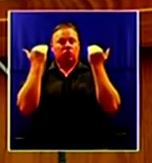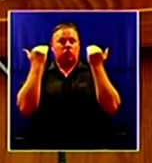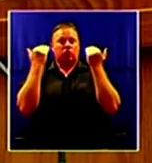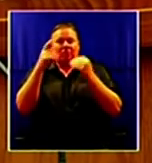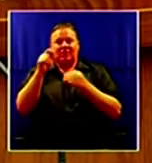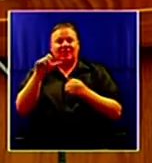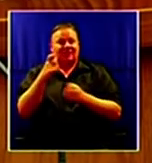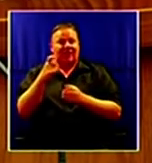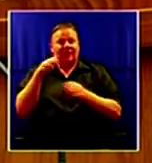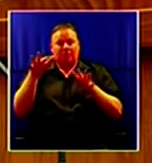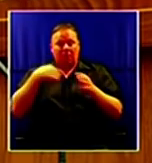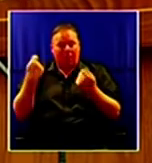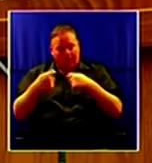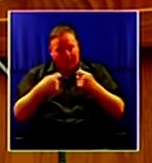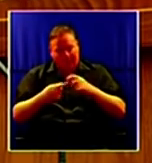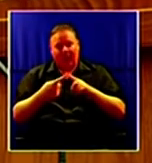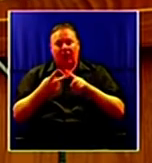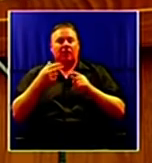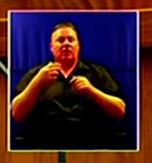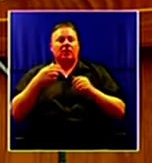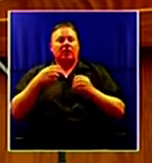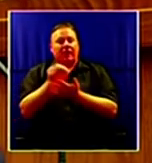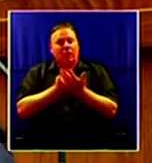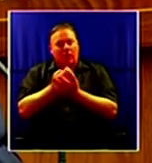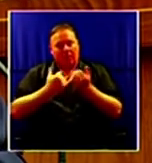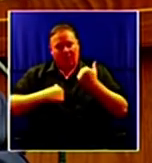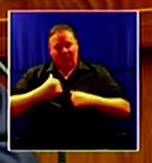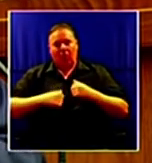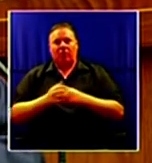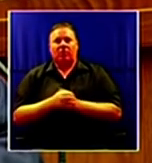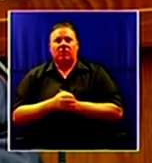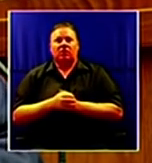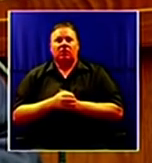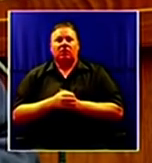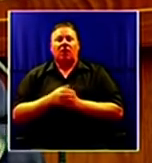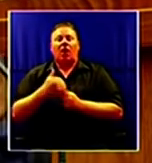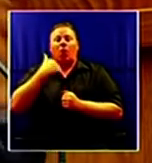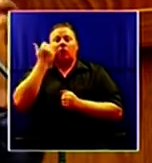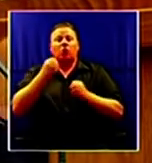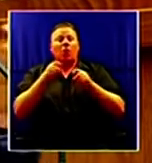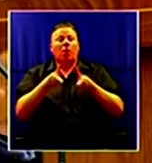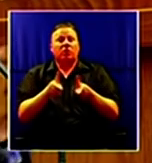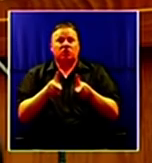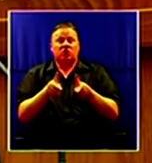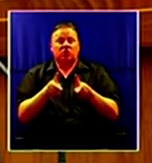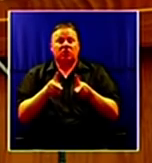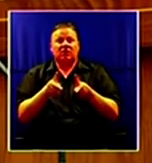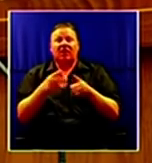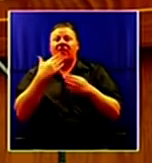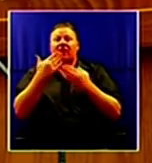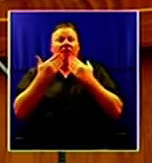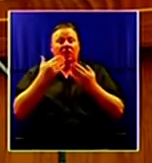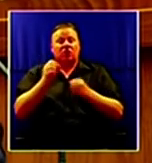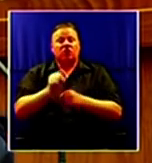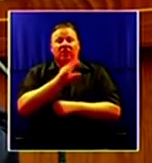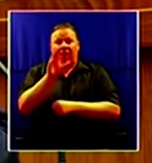hold. I would like to take this opportunity to thank those South Africans who diligently continue